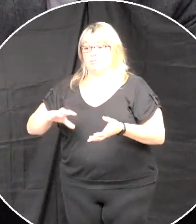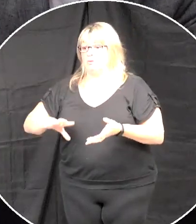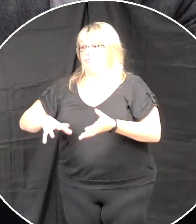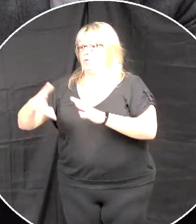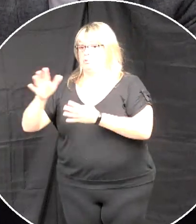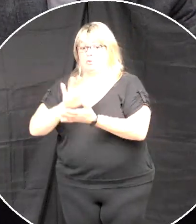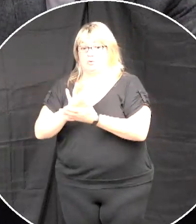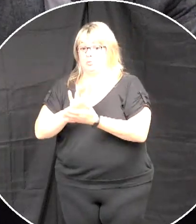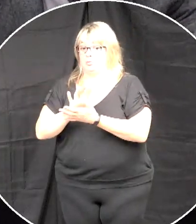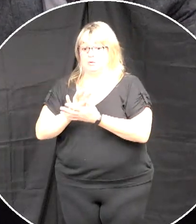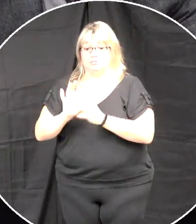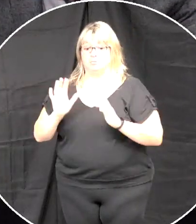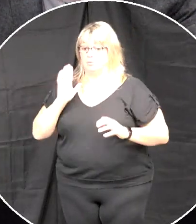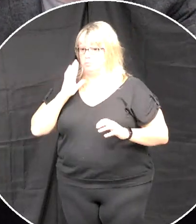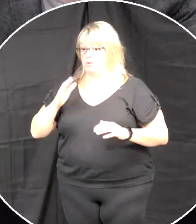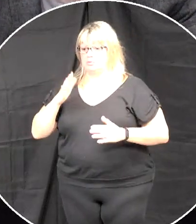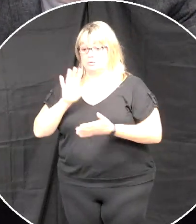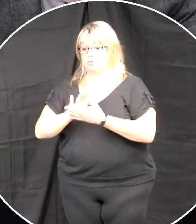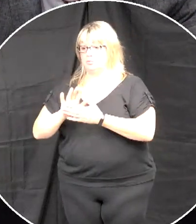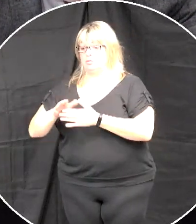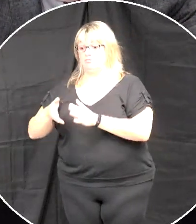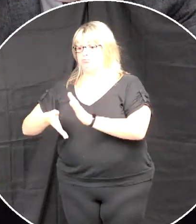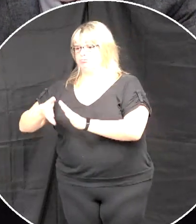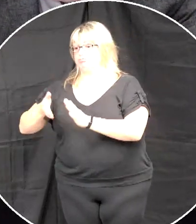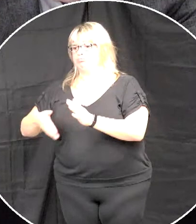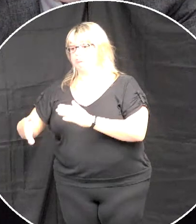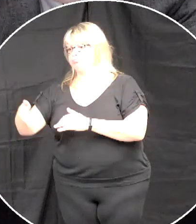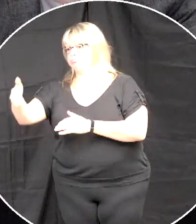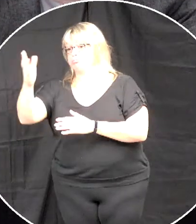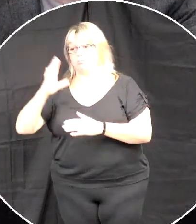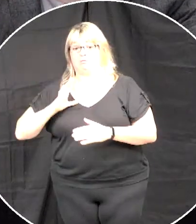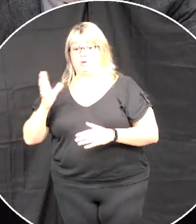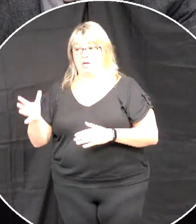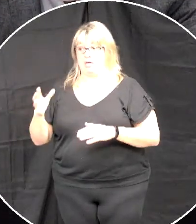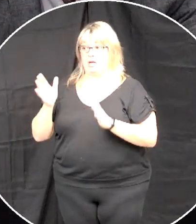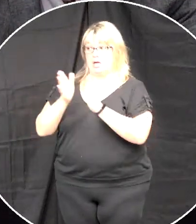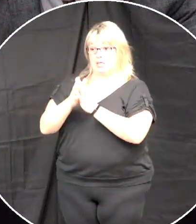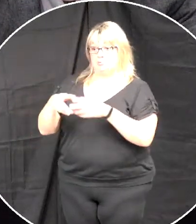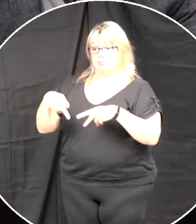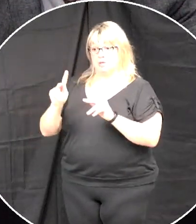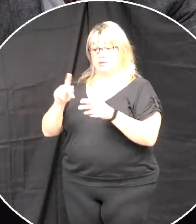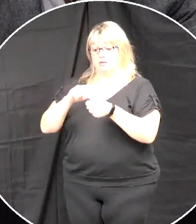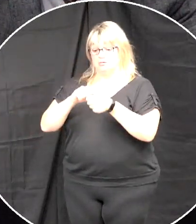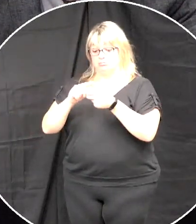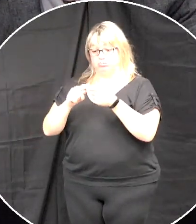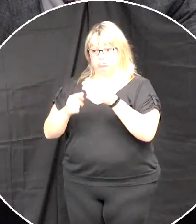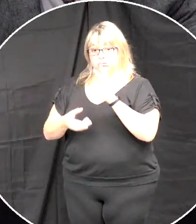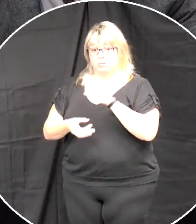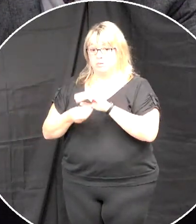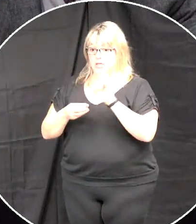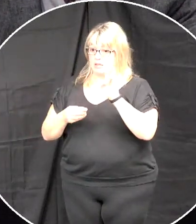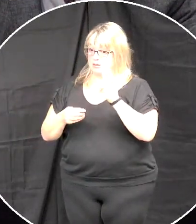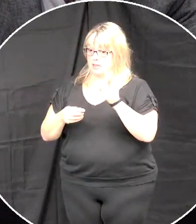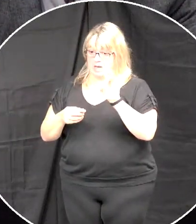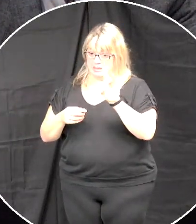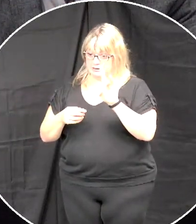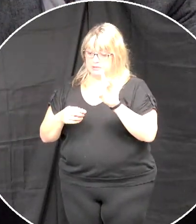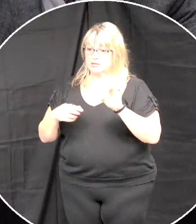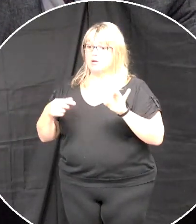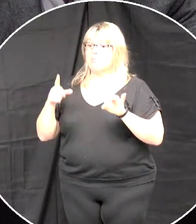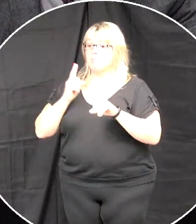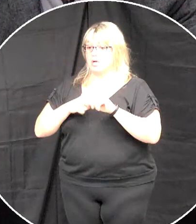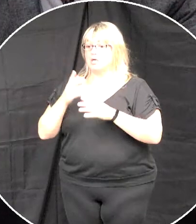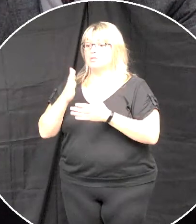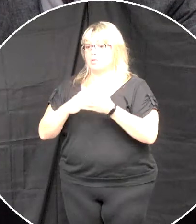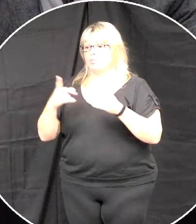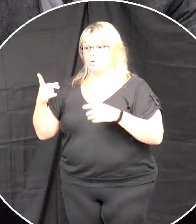access to our school operations, so for permission for that. That's all of the dispositions. And as I said, we have one